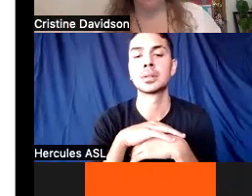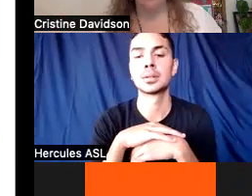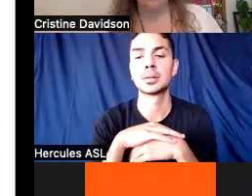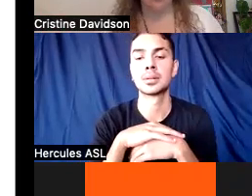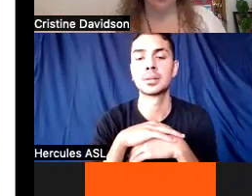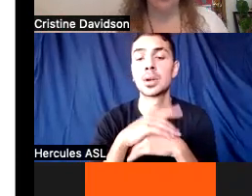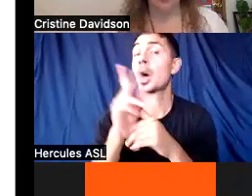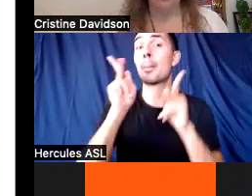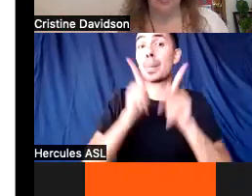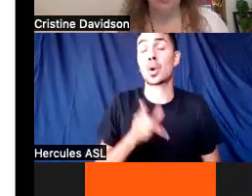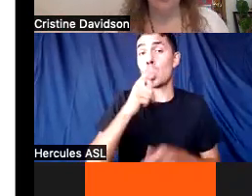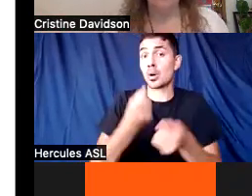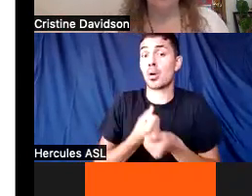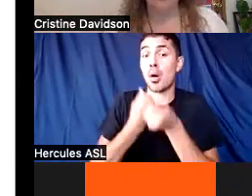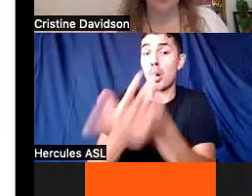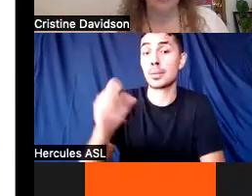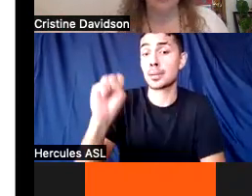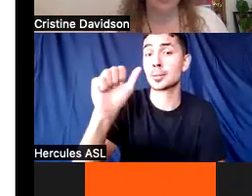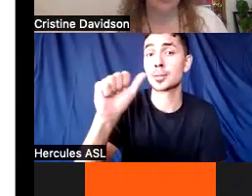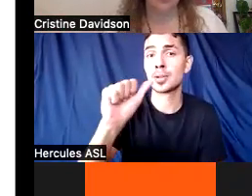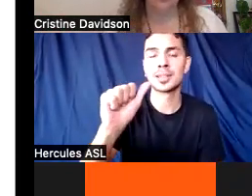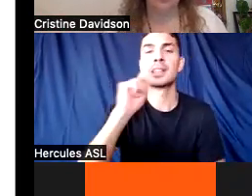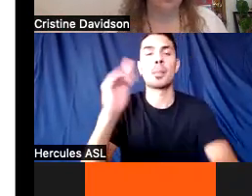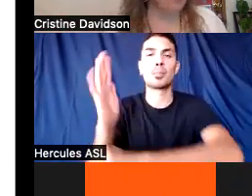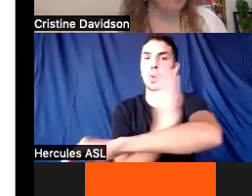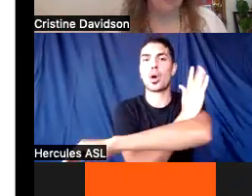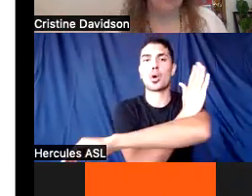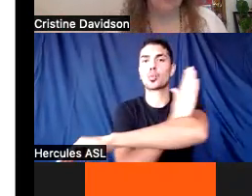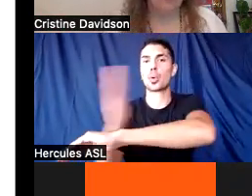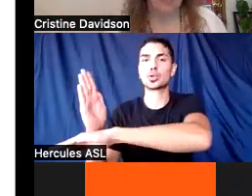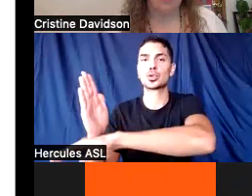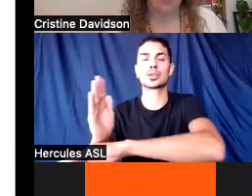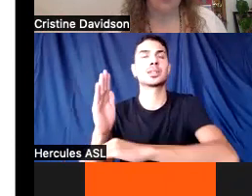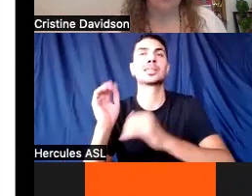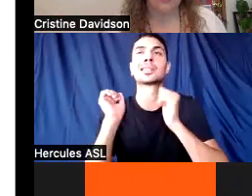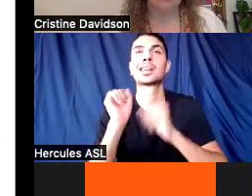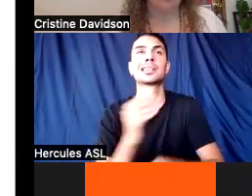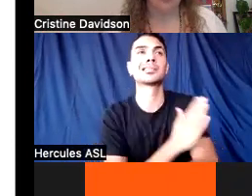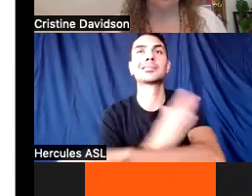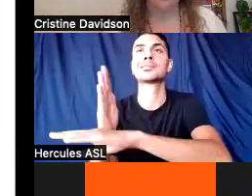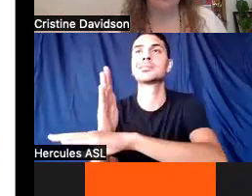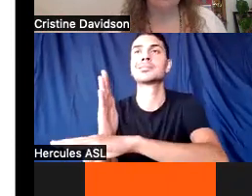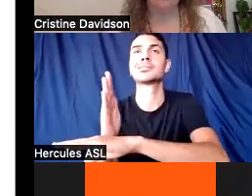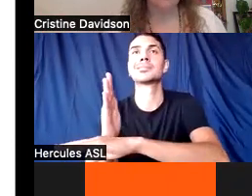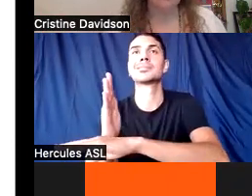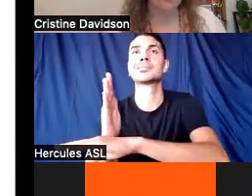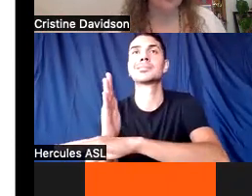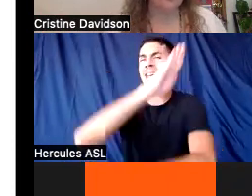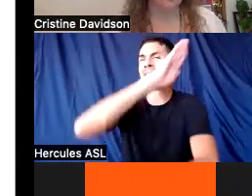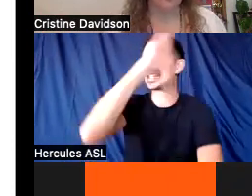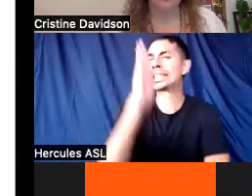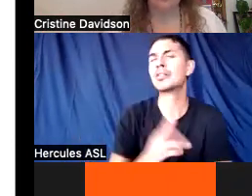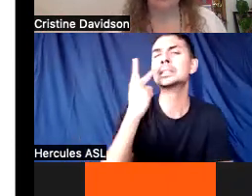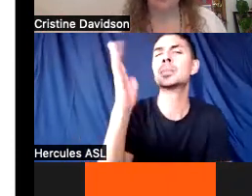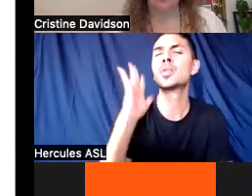broad variety of sexual assault, right? There can be the person who you've never seen before in your life who hurts